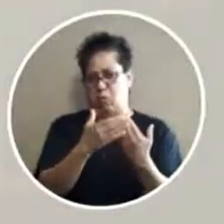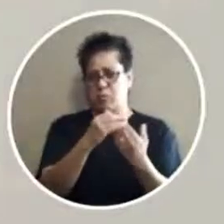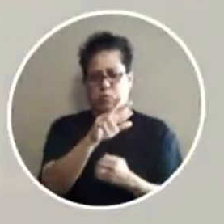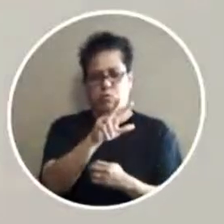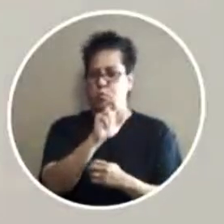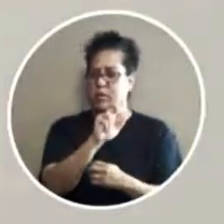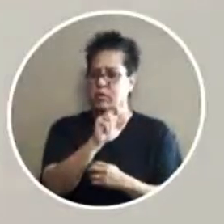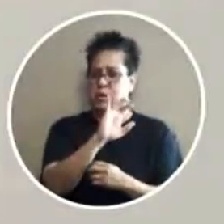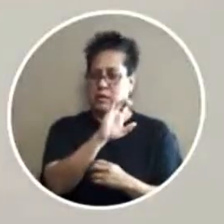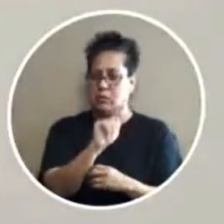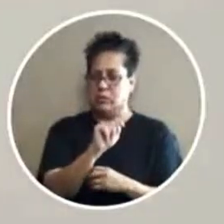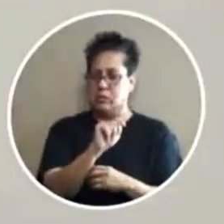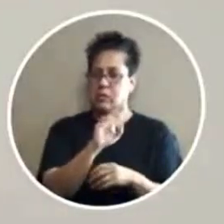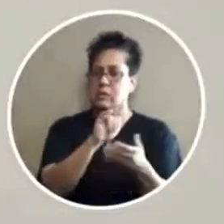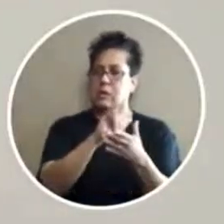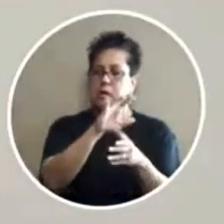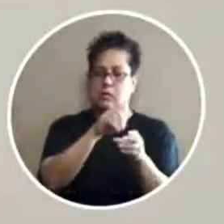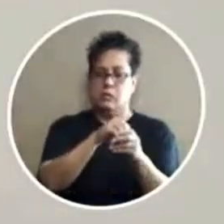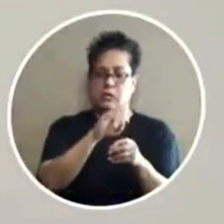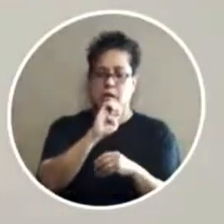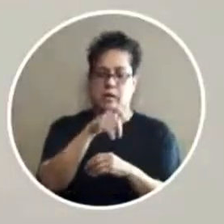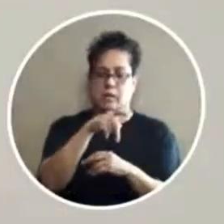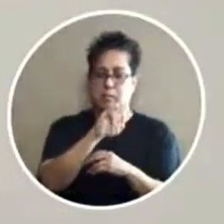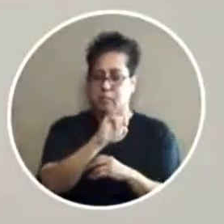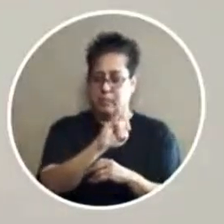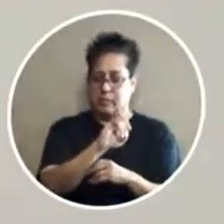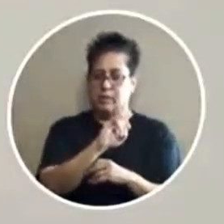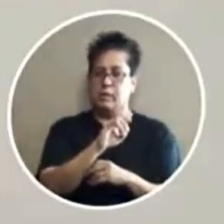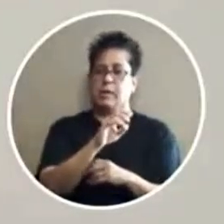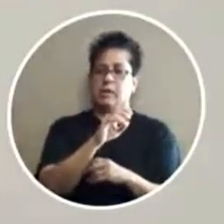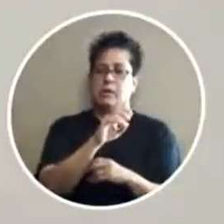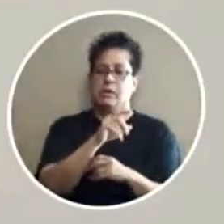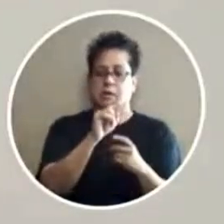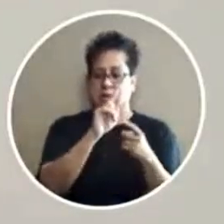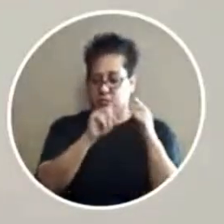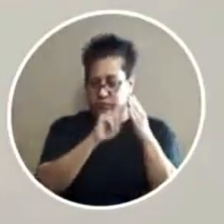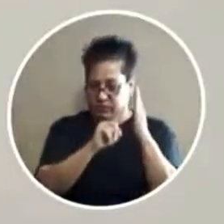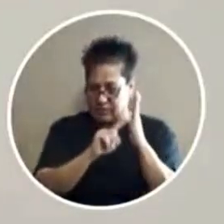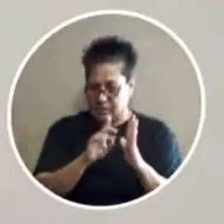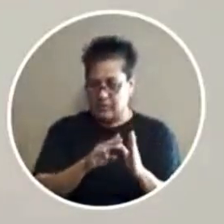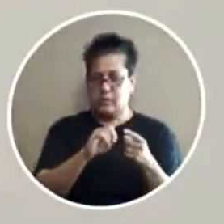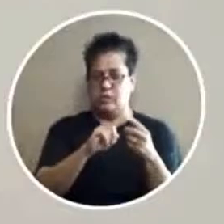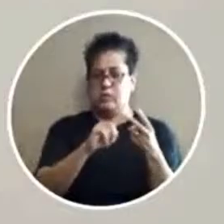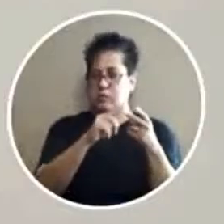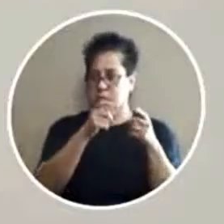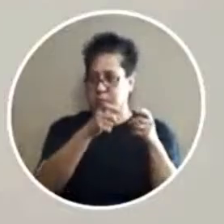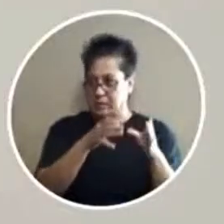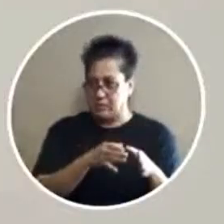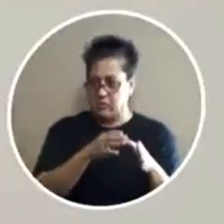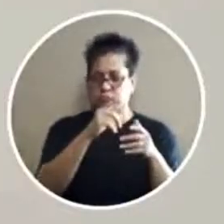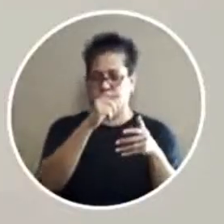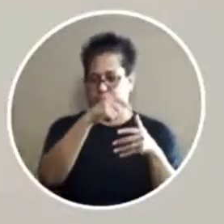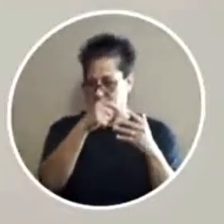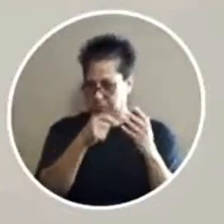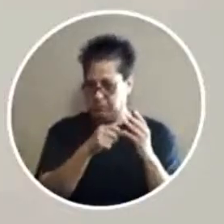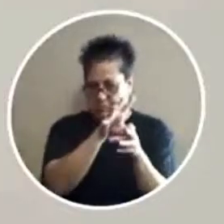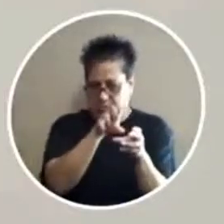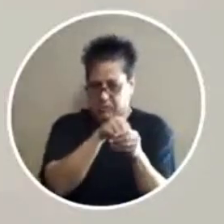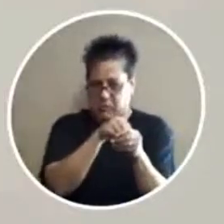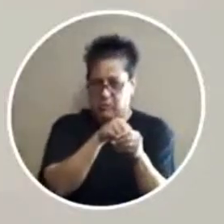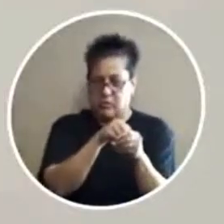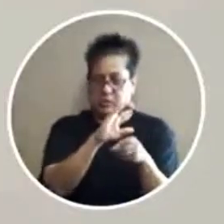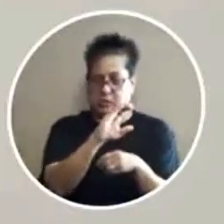contact tracers. That includes epidemiologists, investigators, data managers, and so on. So